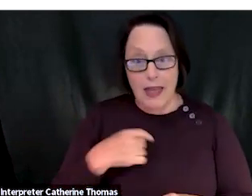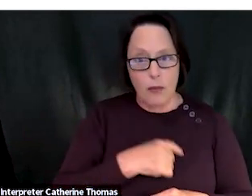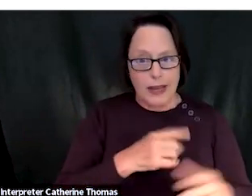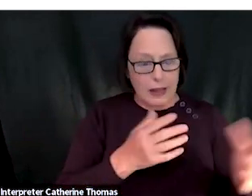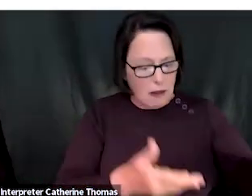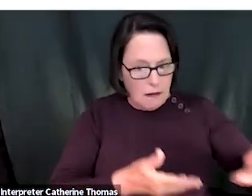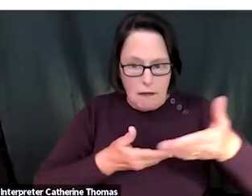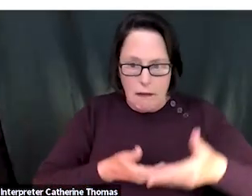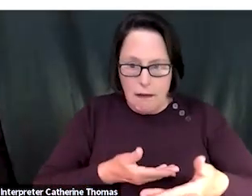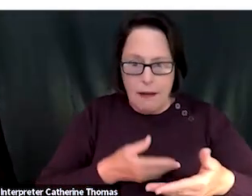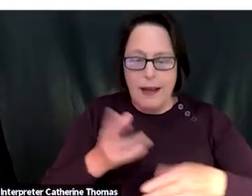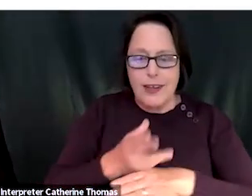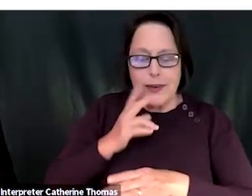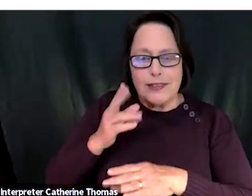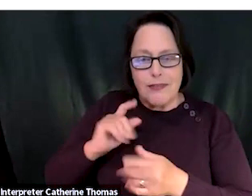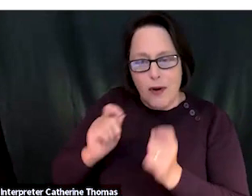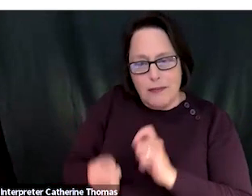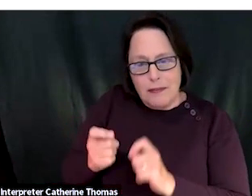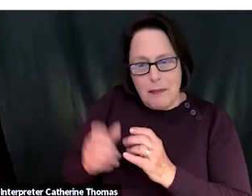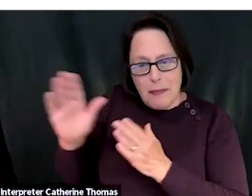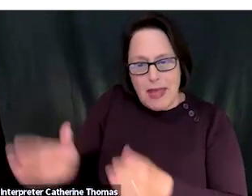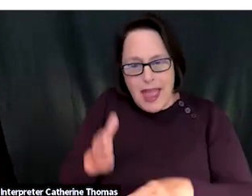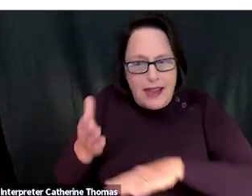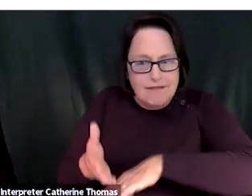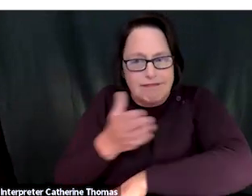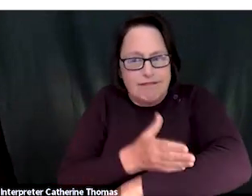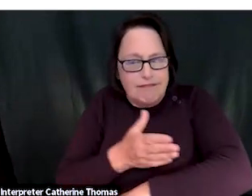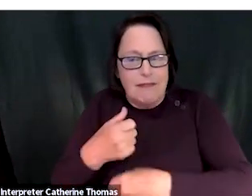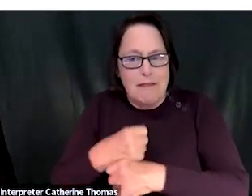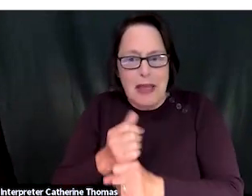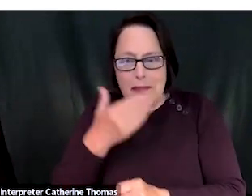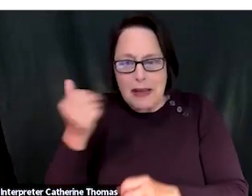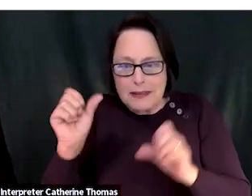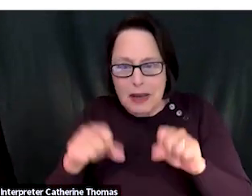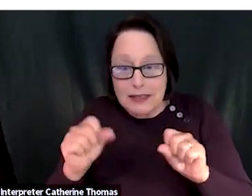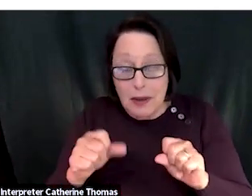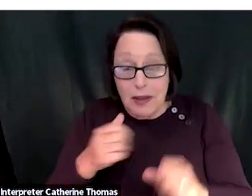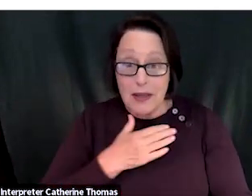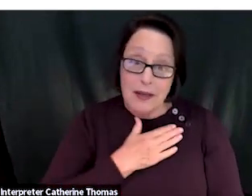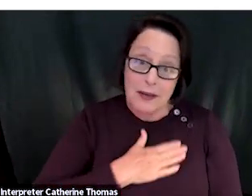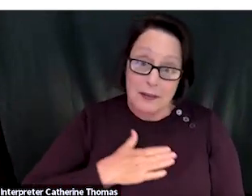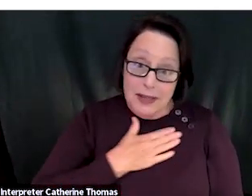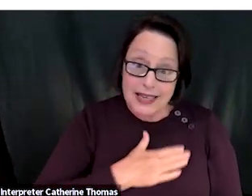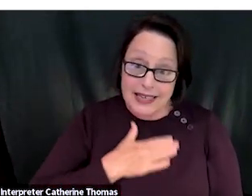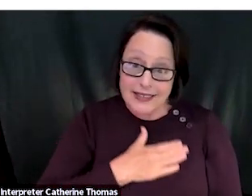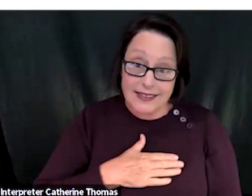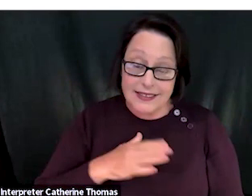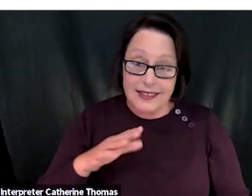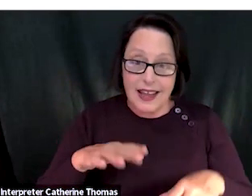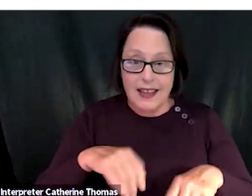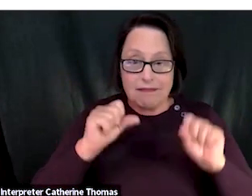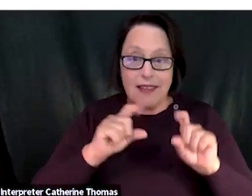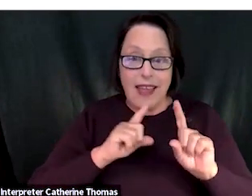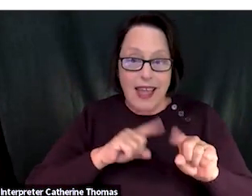plan and provide the best services possible. So please take the survey and share the